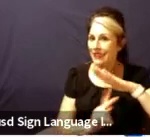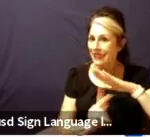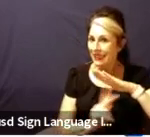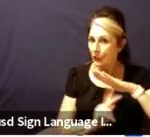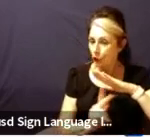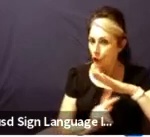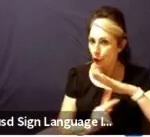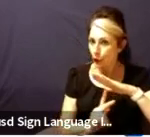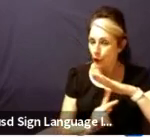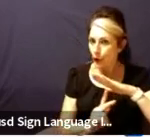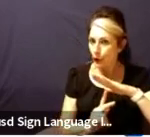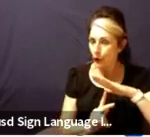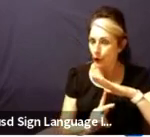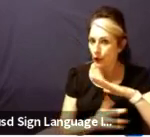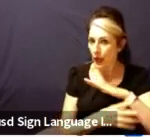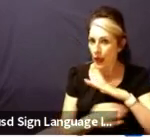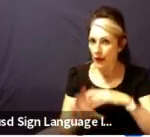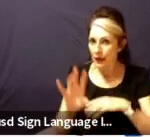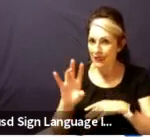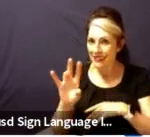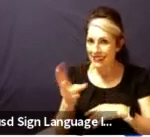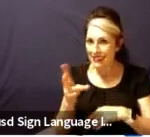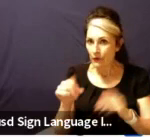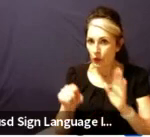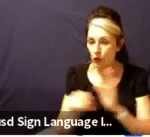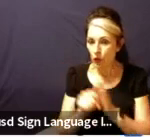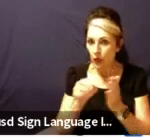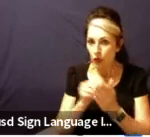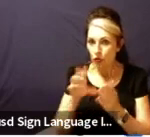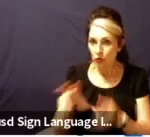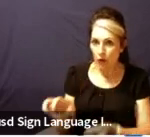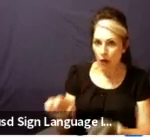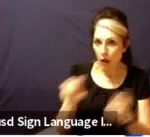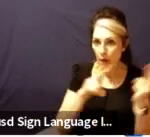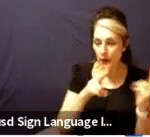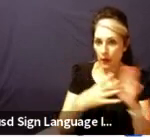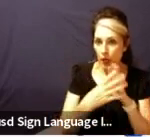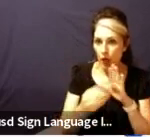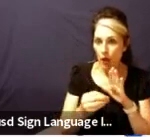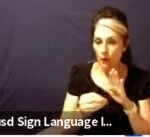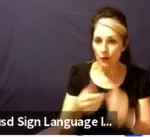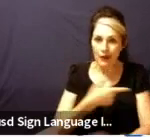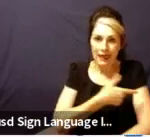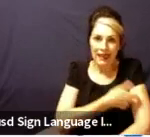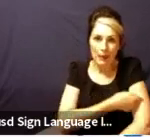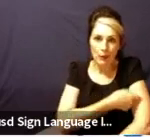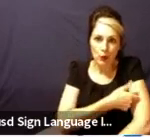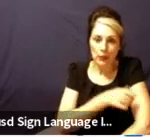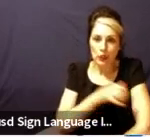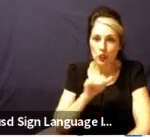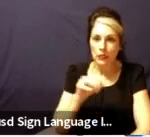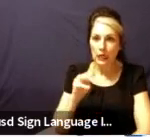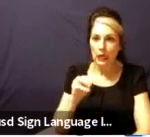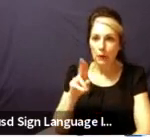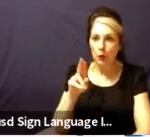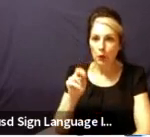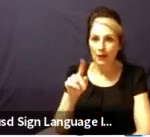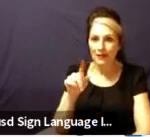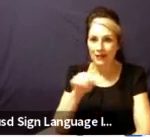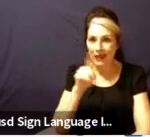kinder and a 7th grade student, you can upload a copy of their immunization records as it is